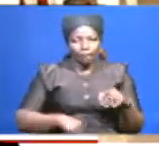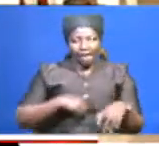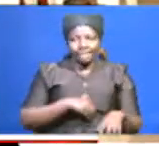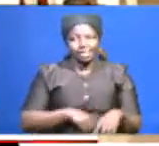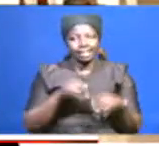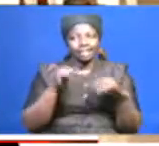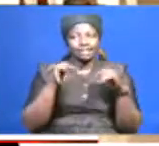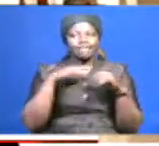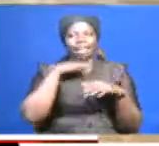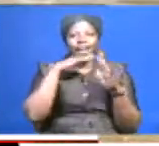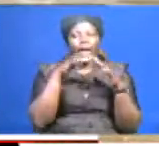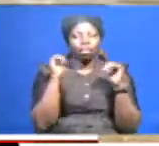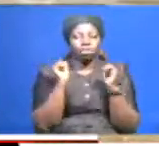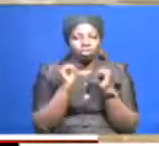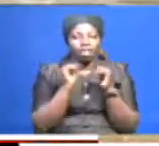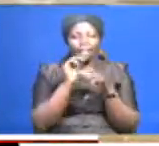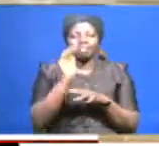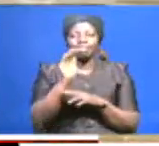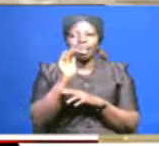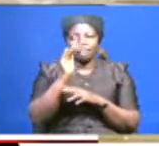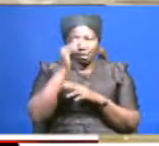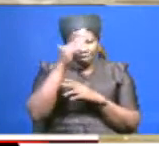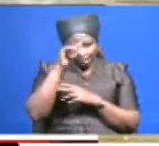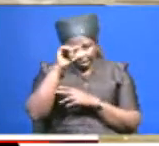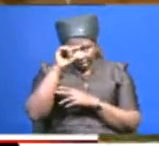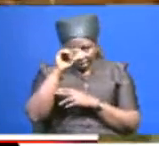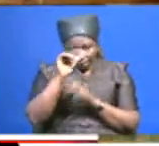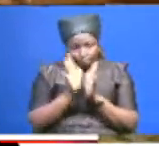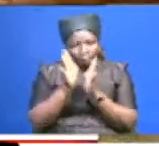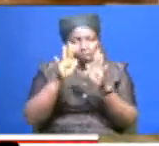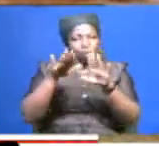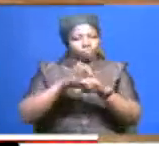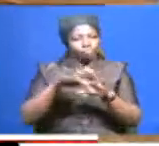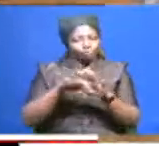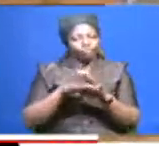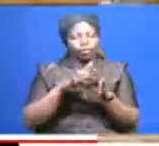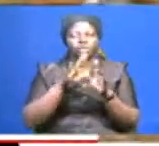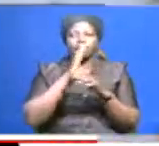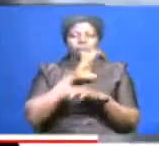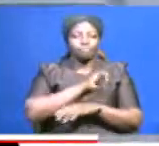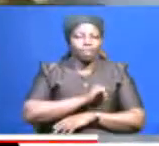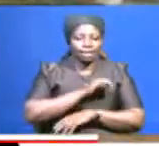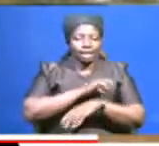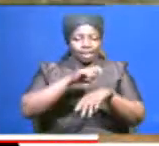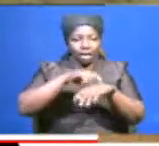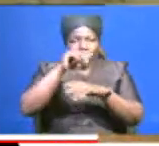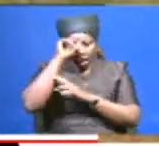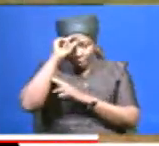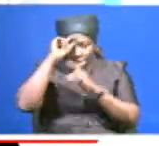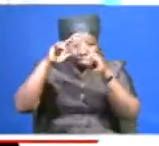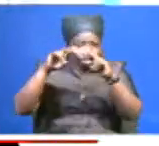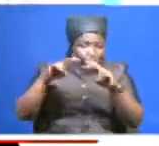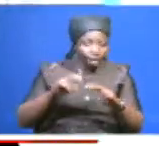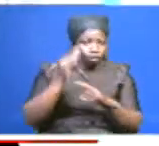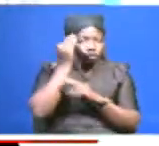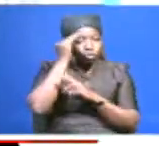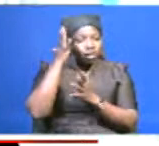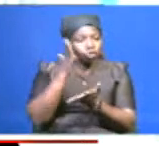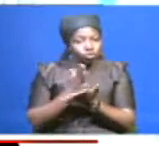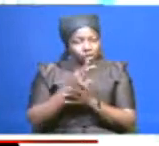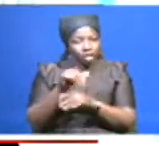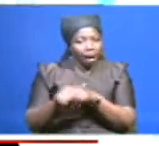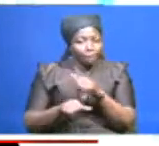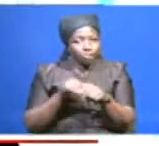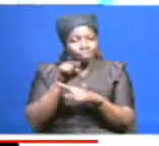the public to be patient as the government embarks on the process to establish the truth about the Shakahola massacre. The team